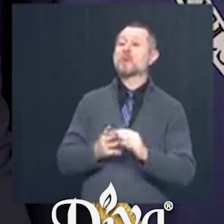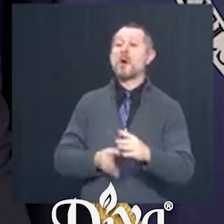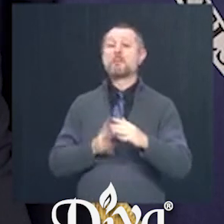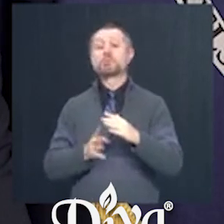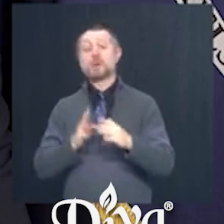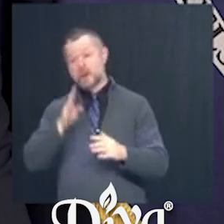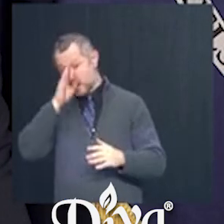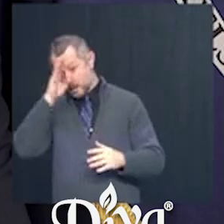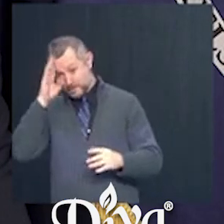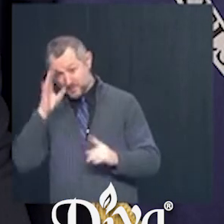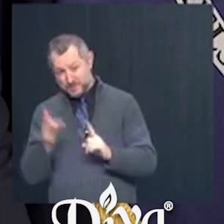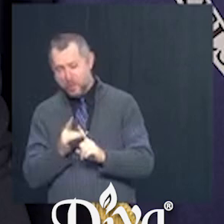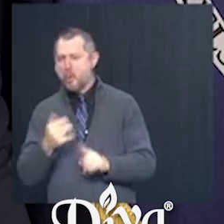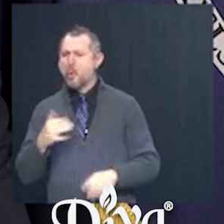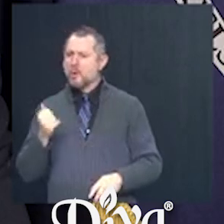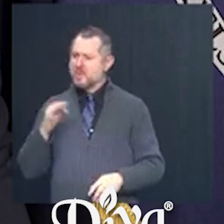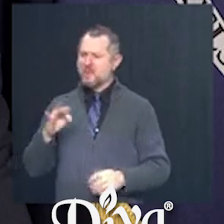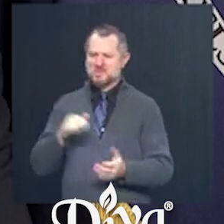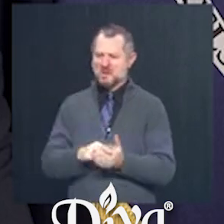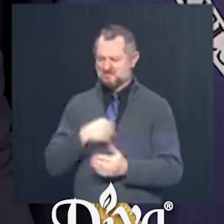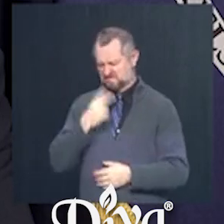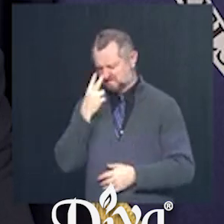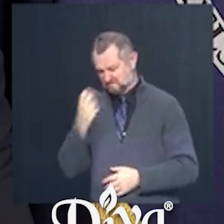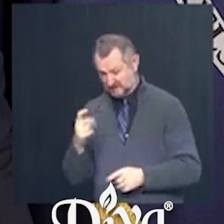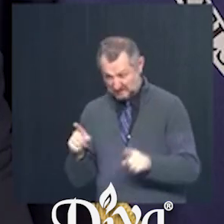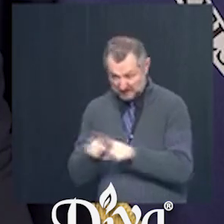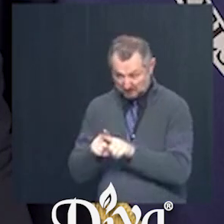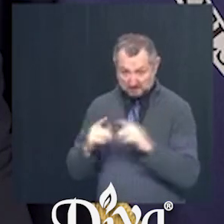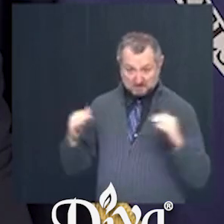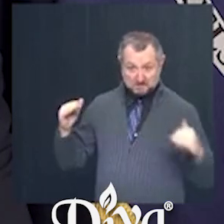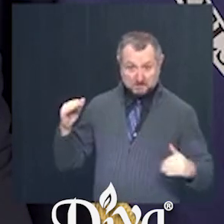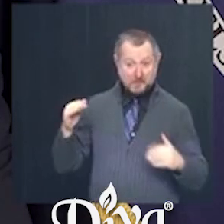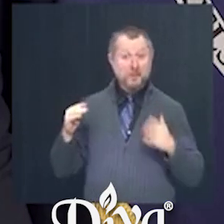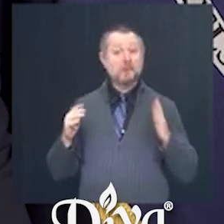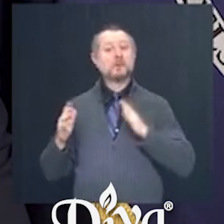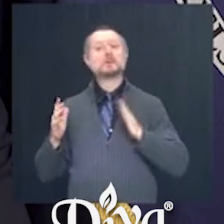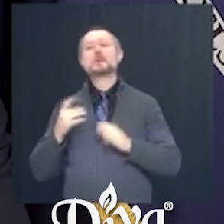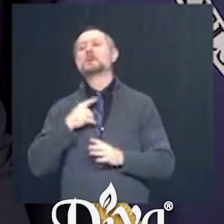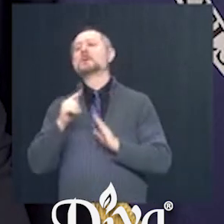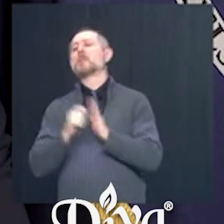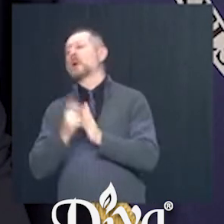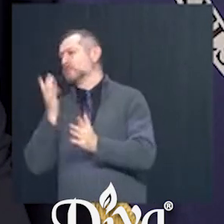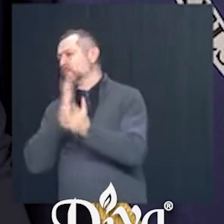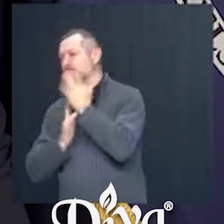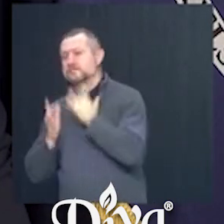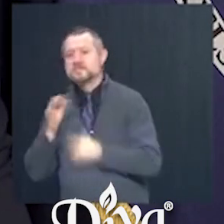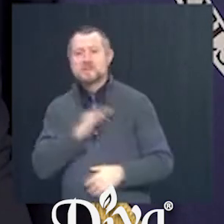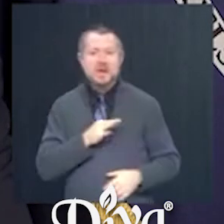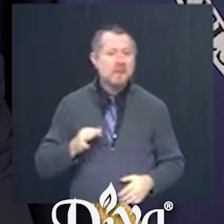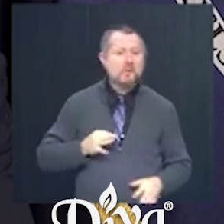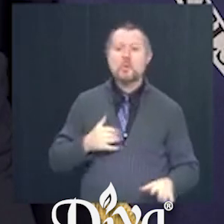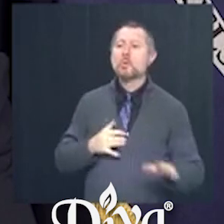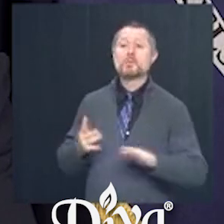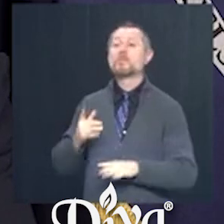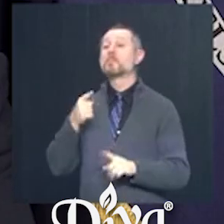And we didn't have a staff shortage at that time. We had tremendous staff stress,